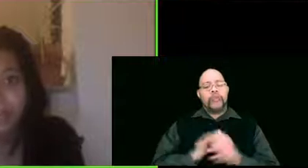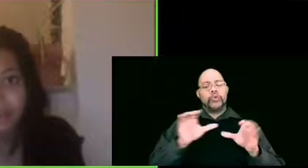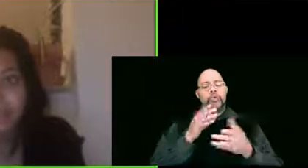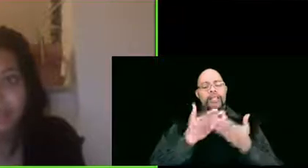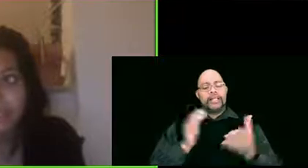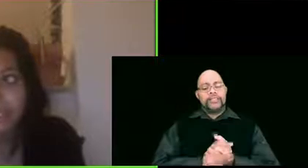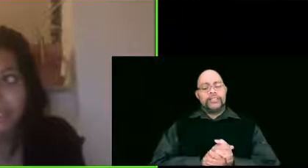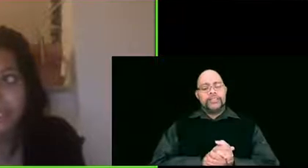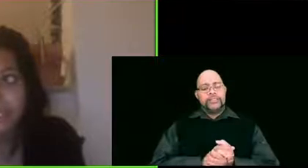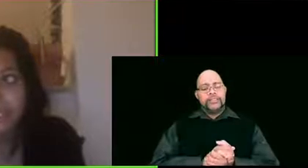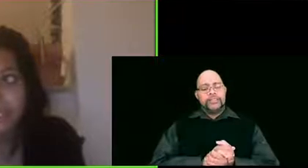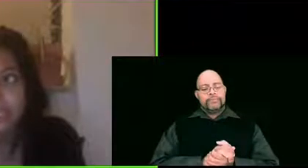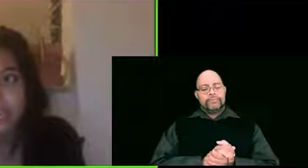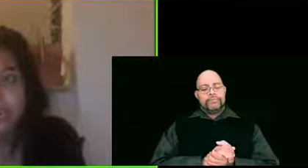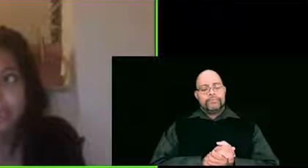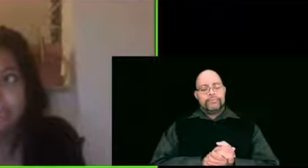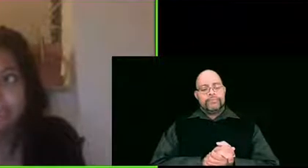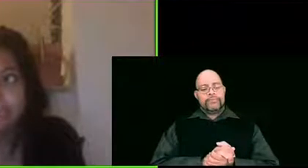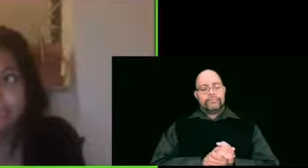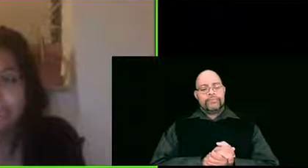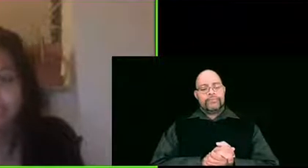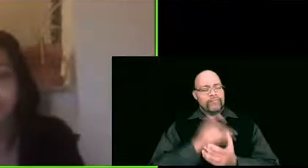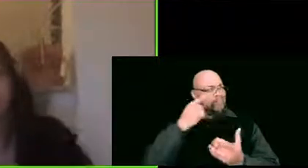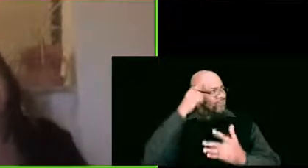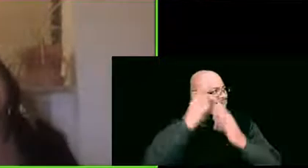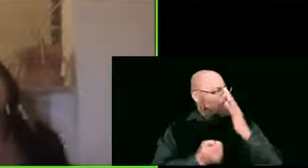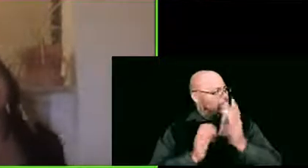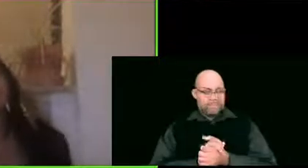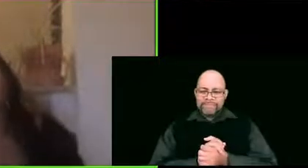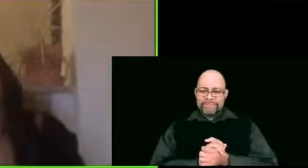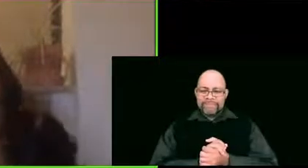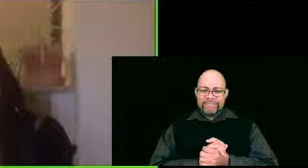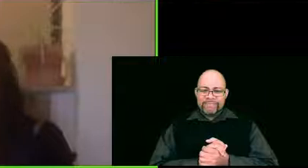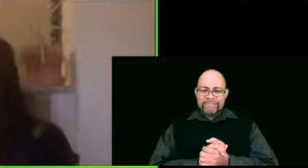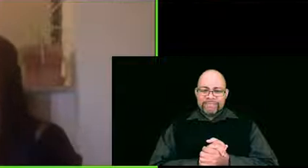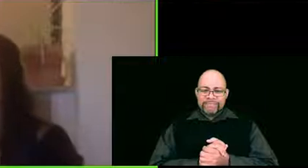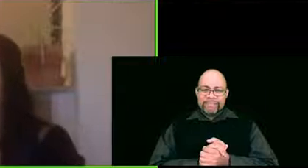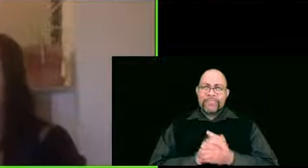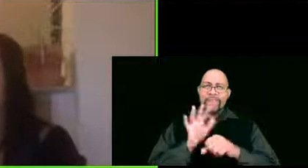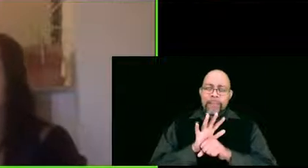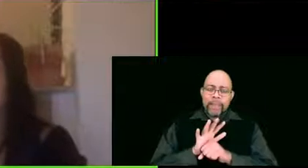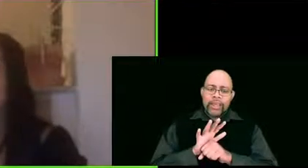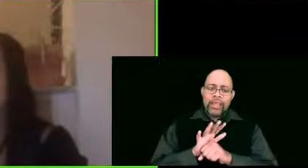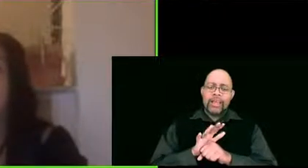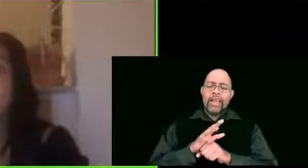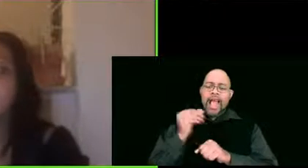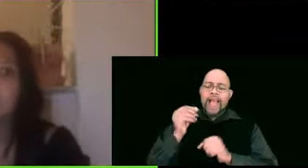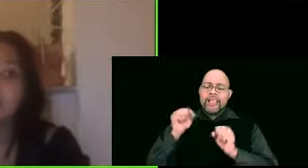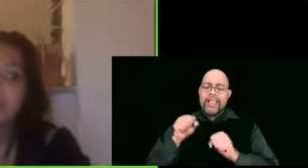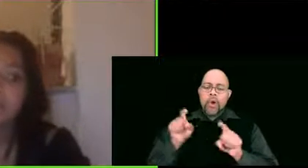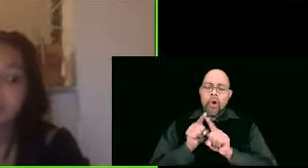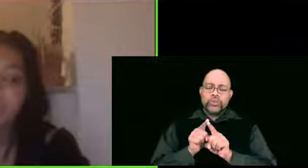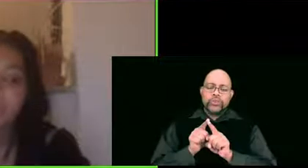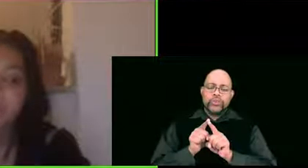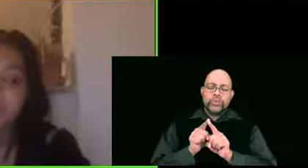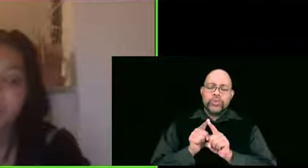other way of doing things is, I've forgotten what I was going to say. does that filming. And